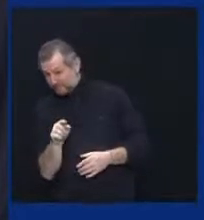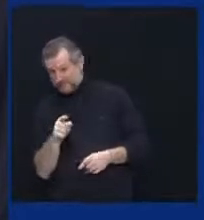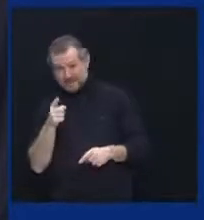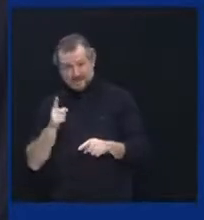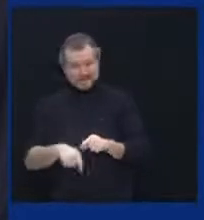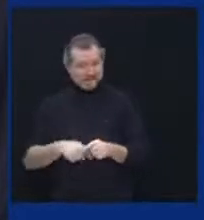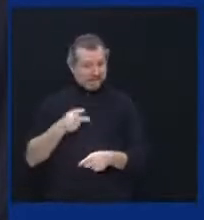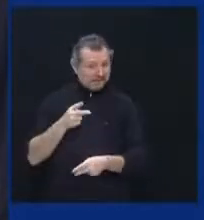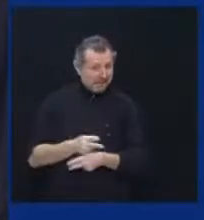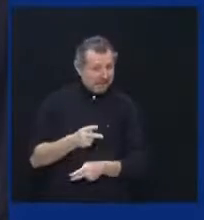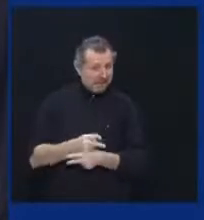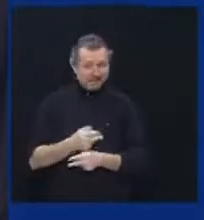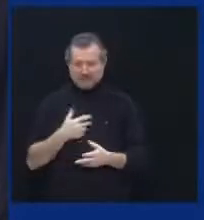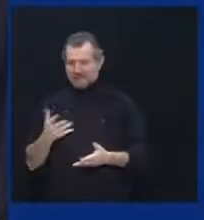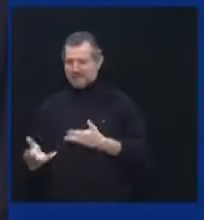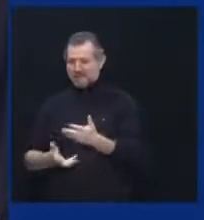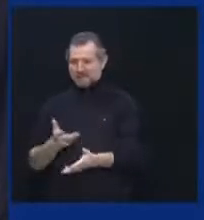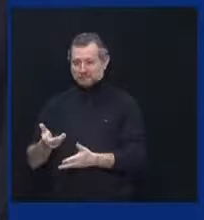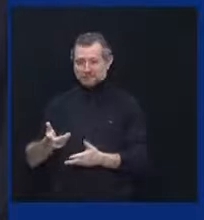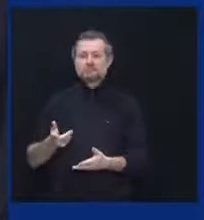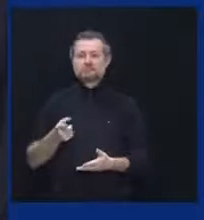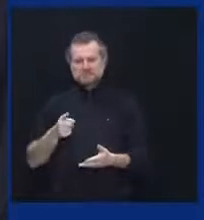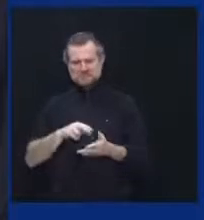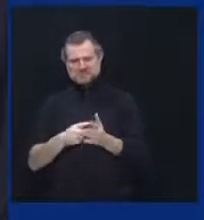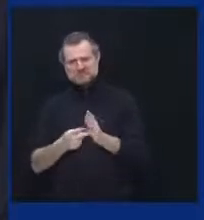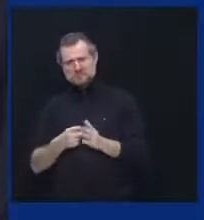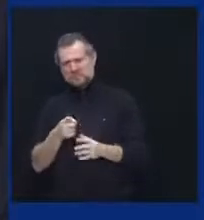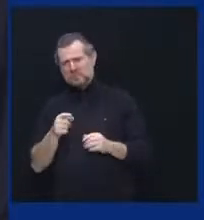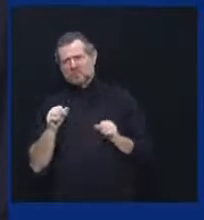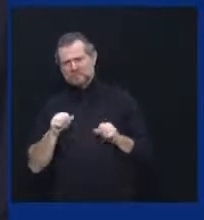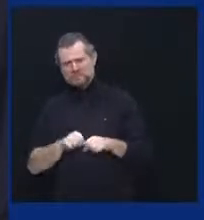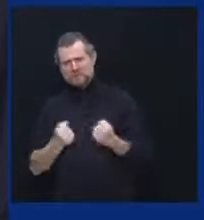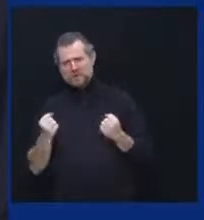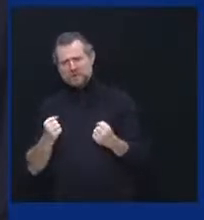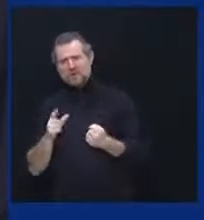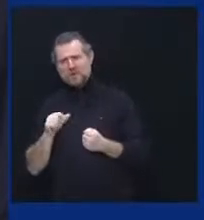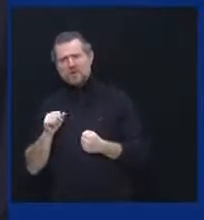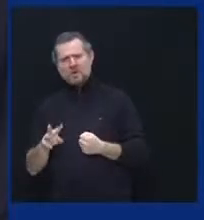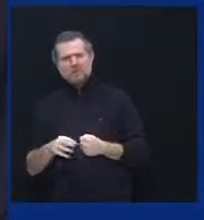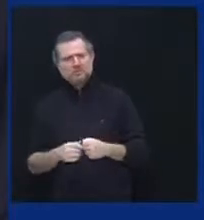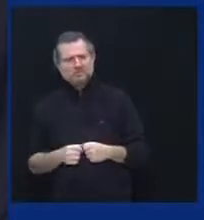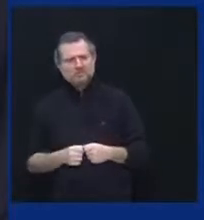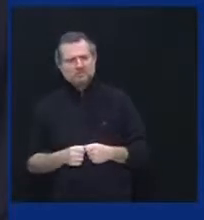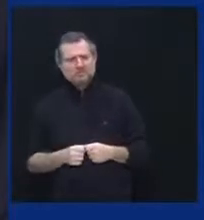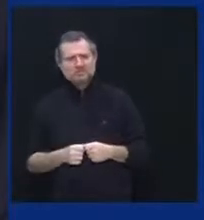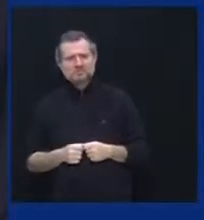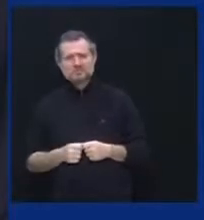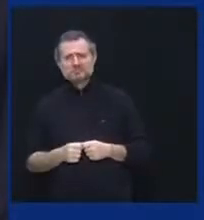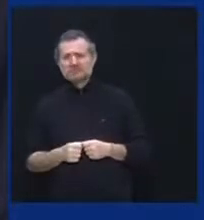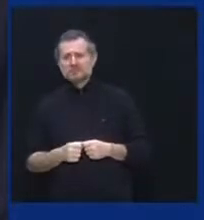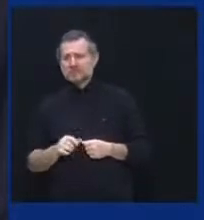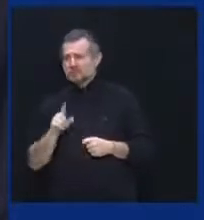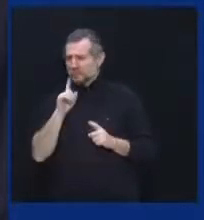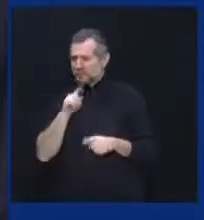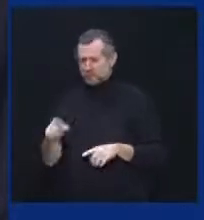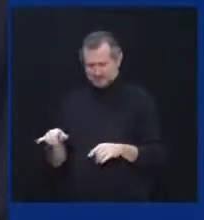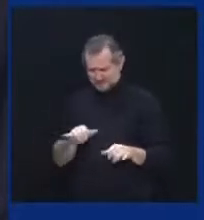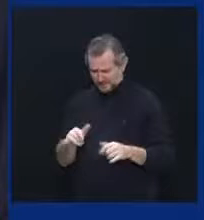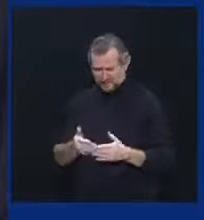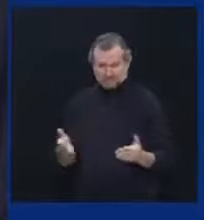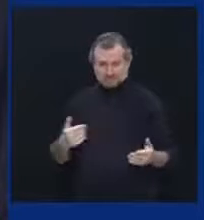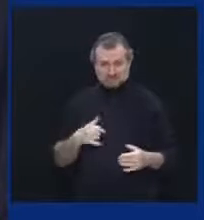for, a COVID positive person, they violated the law. The report says that.